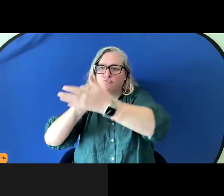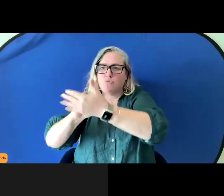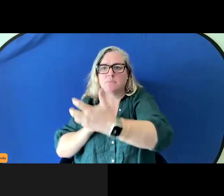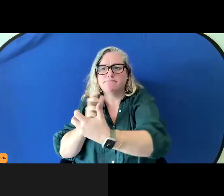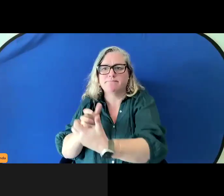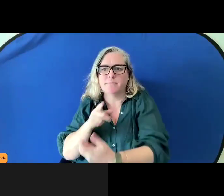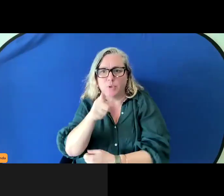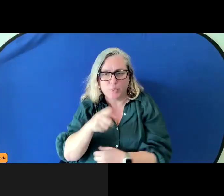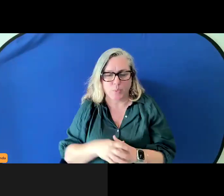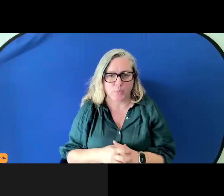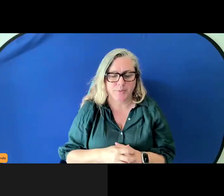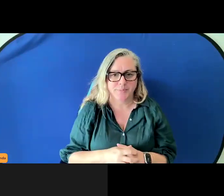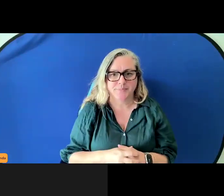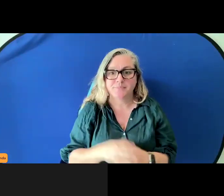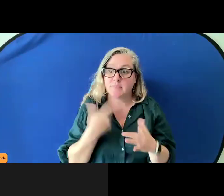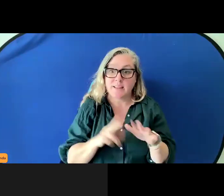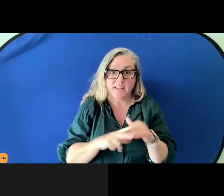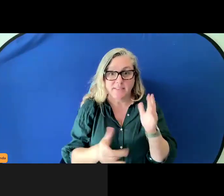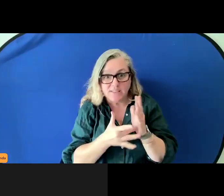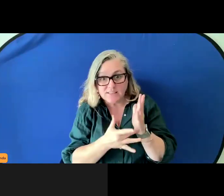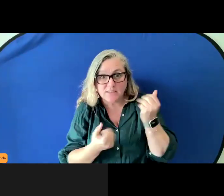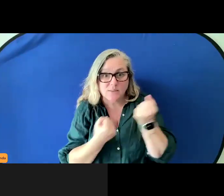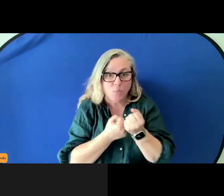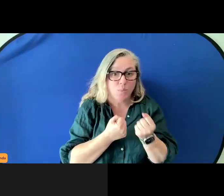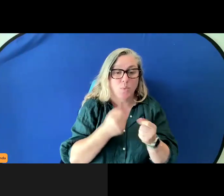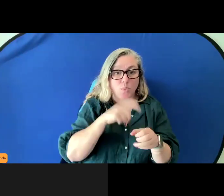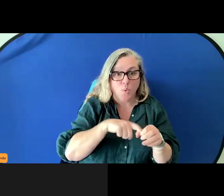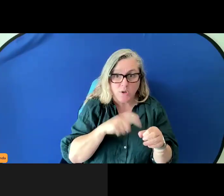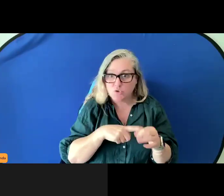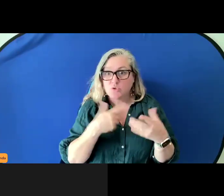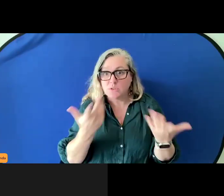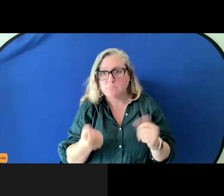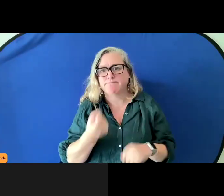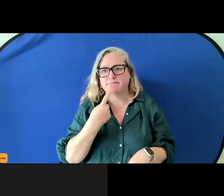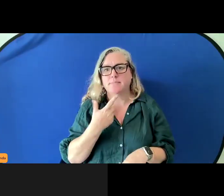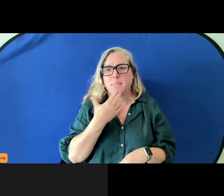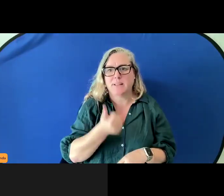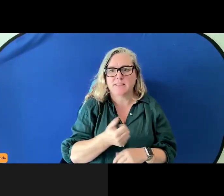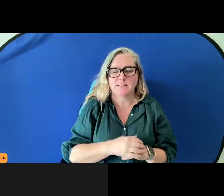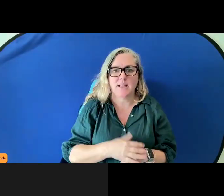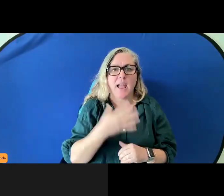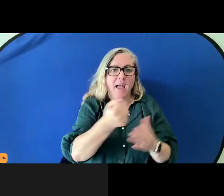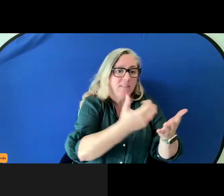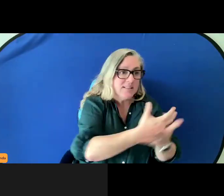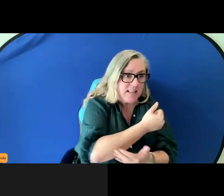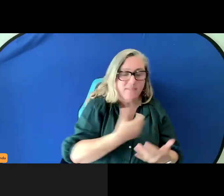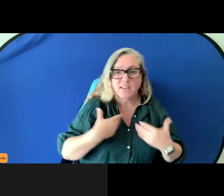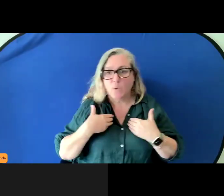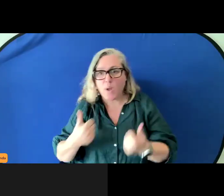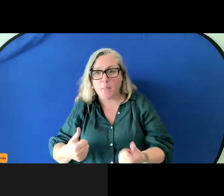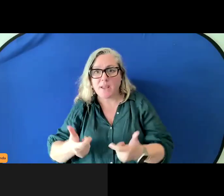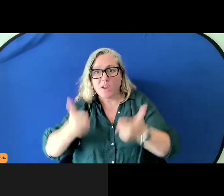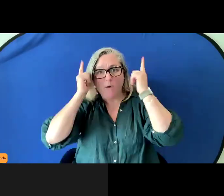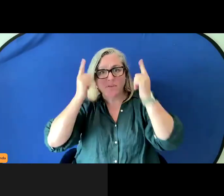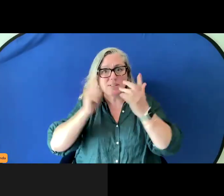a message if you have any tech support questions. And also, finally, we have a safety and wellbeing officer with us today,